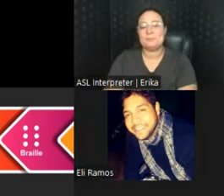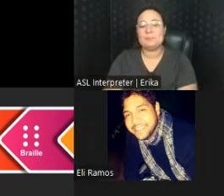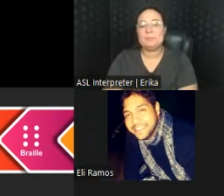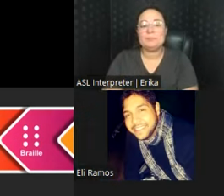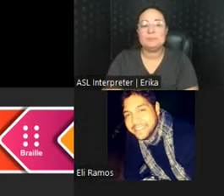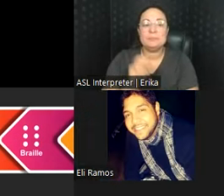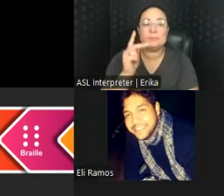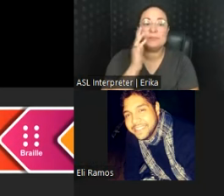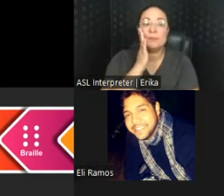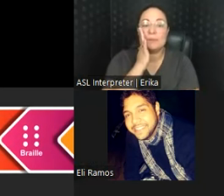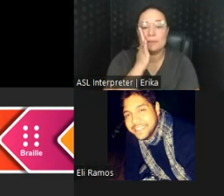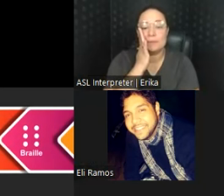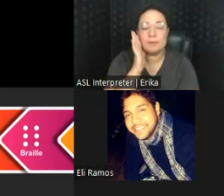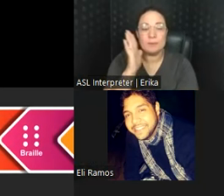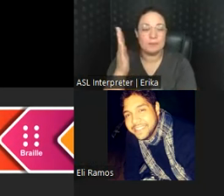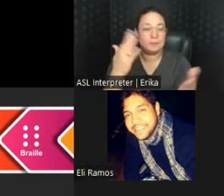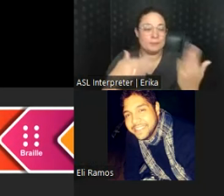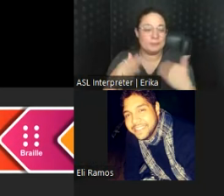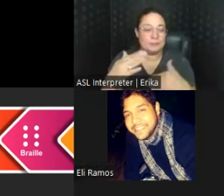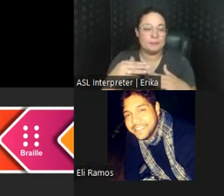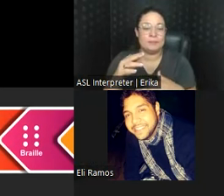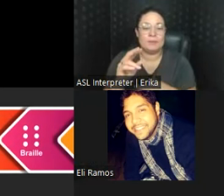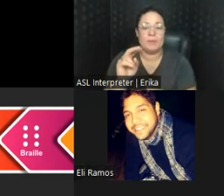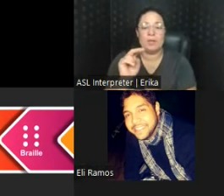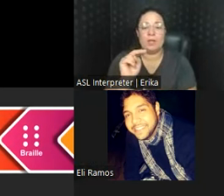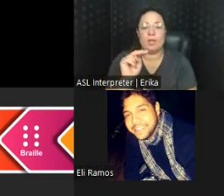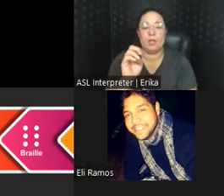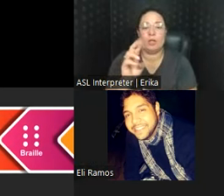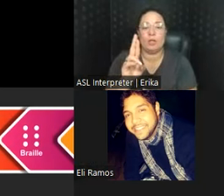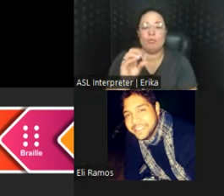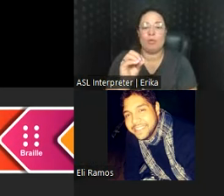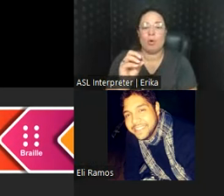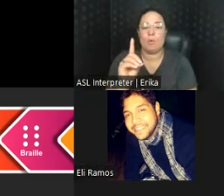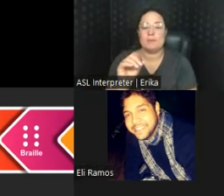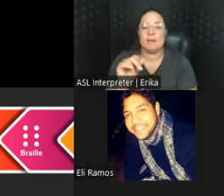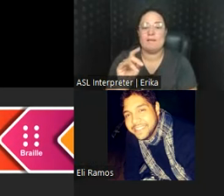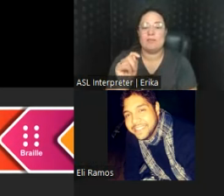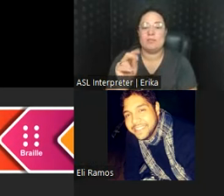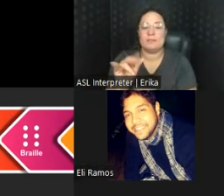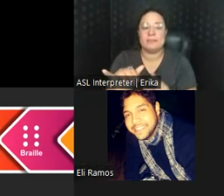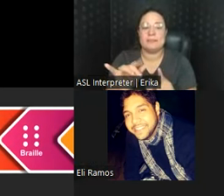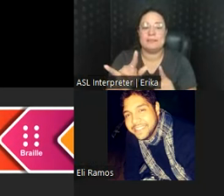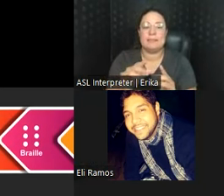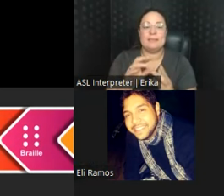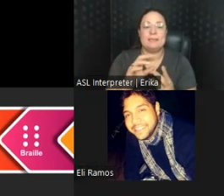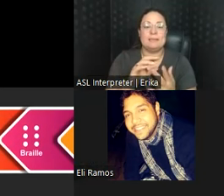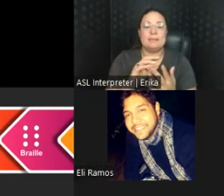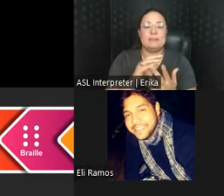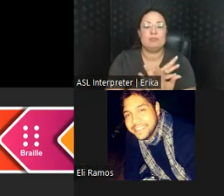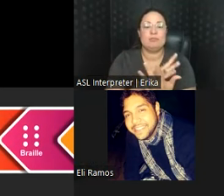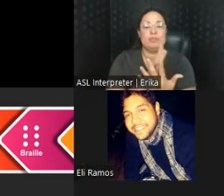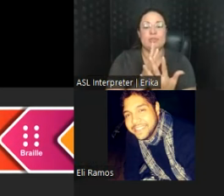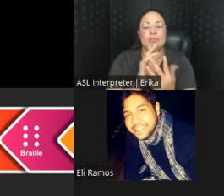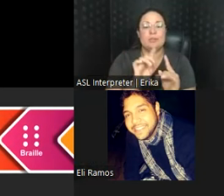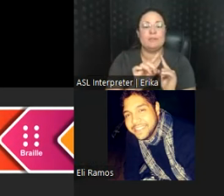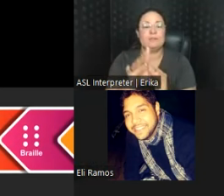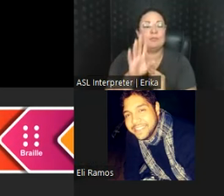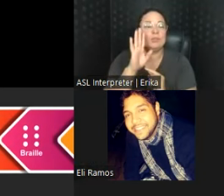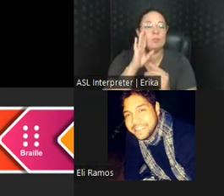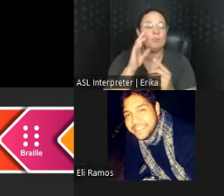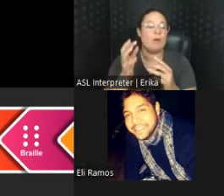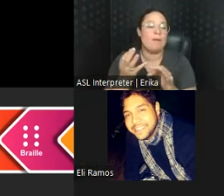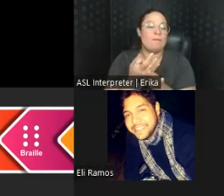quick. So neurodiversity is a range of differences in an individual's brain function or